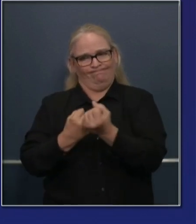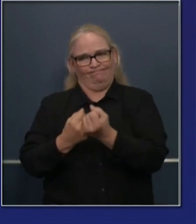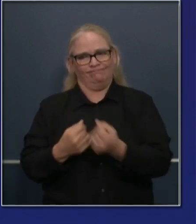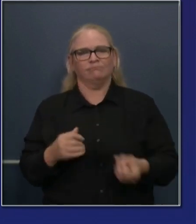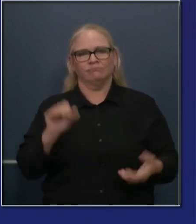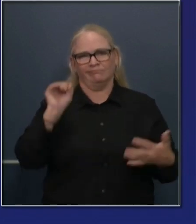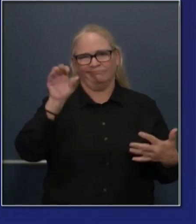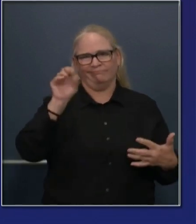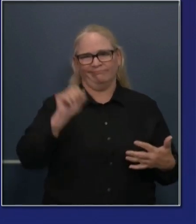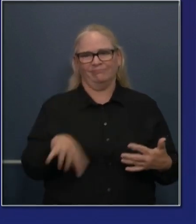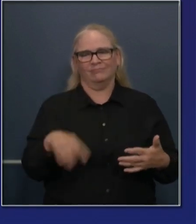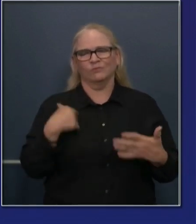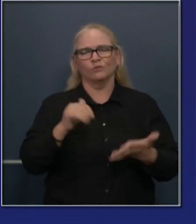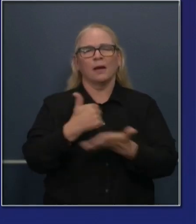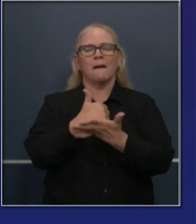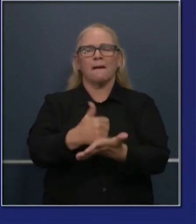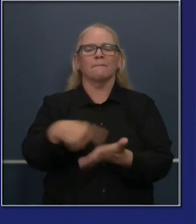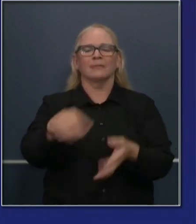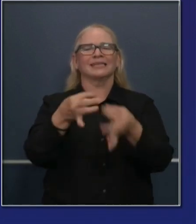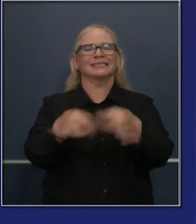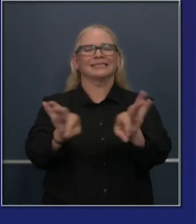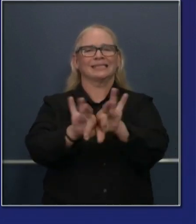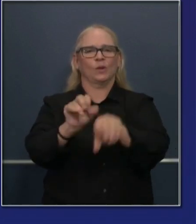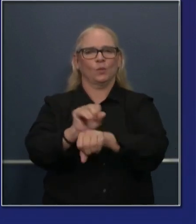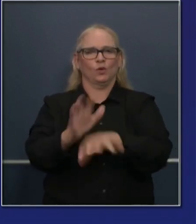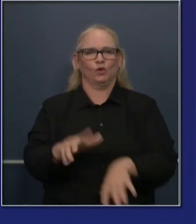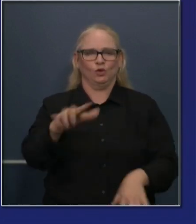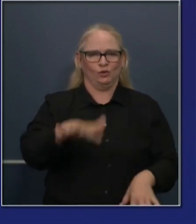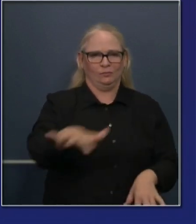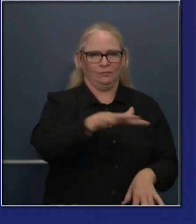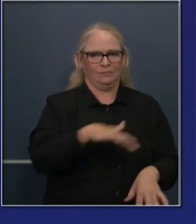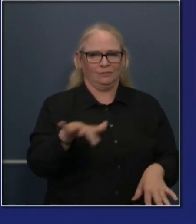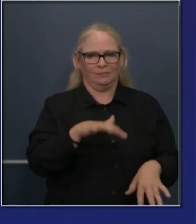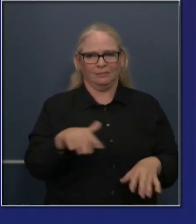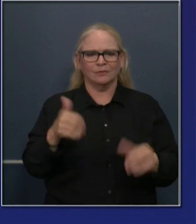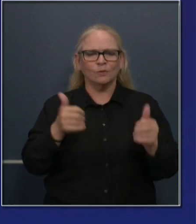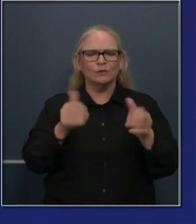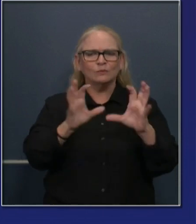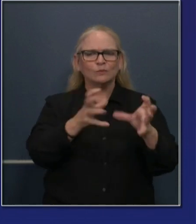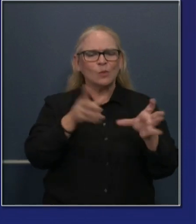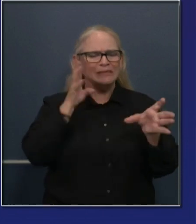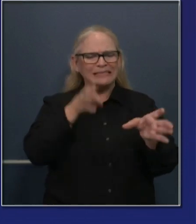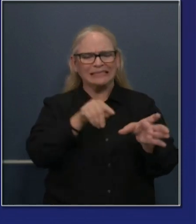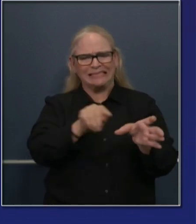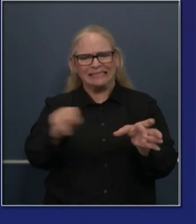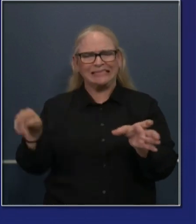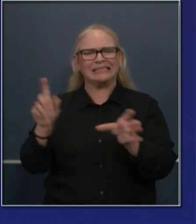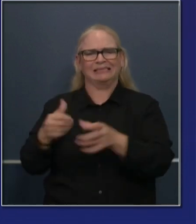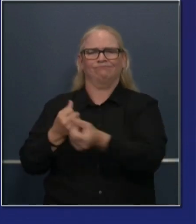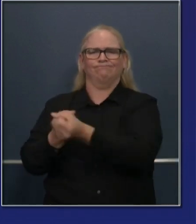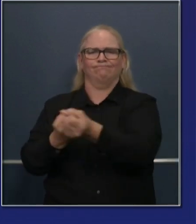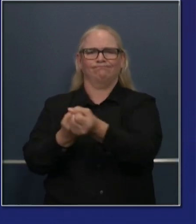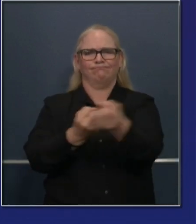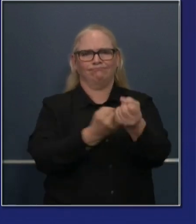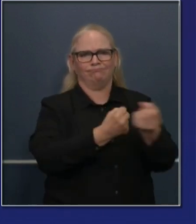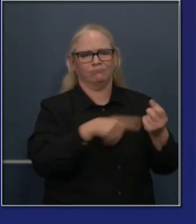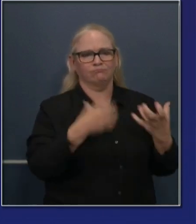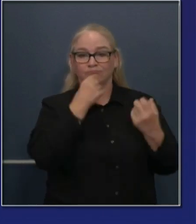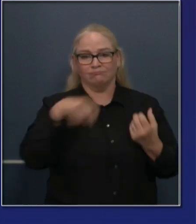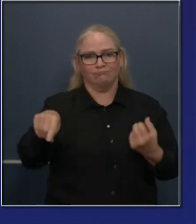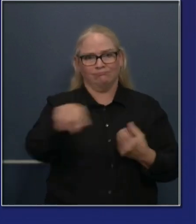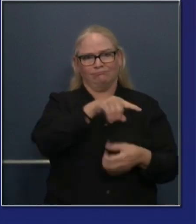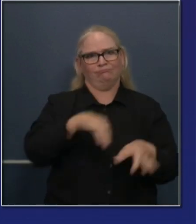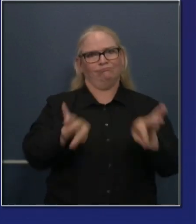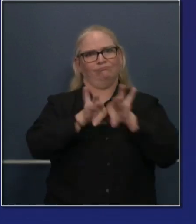building on what we have done, a little more targeted, a little more focused, and certainly in the spirit of our times, spirit of collaboration